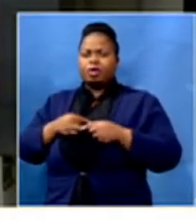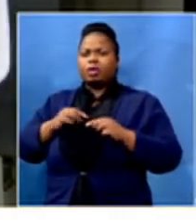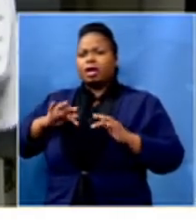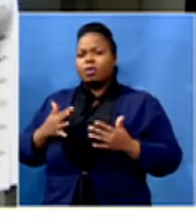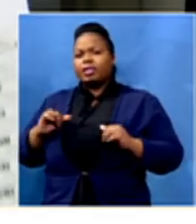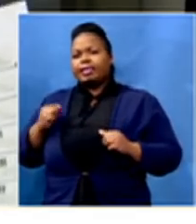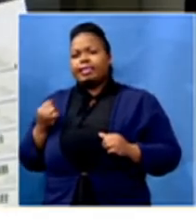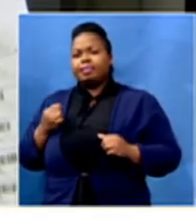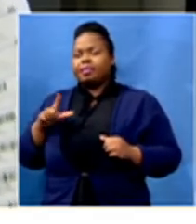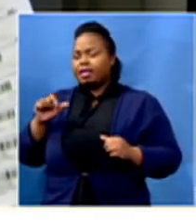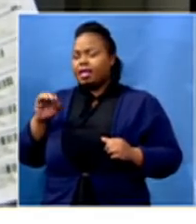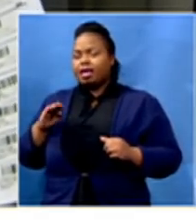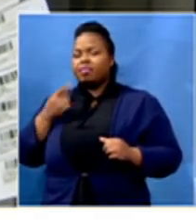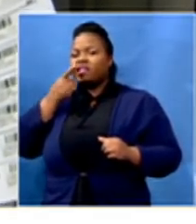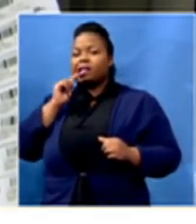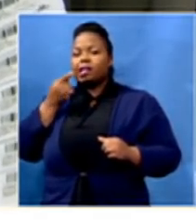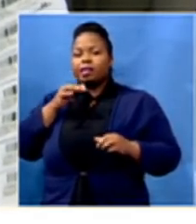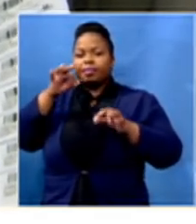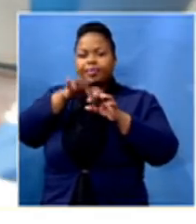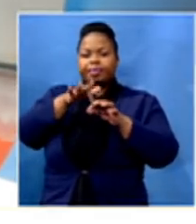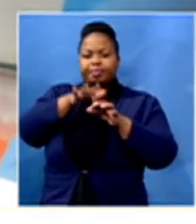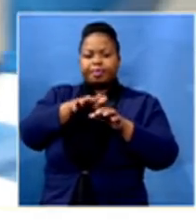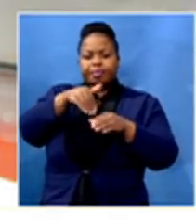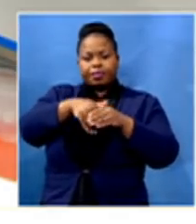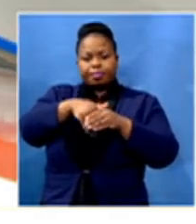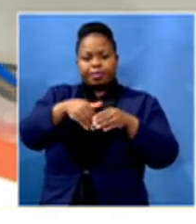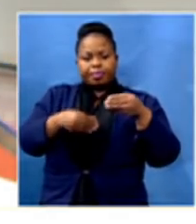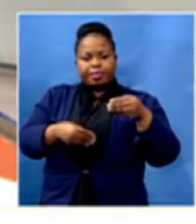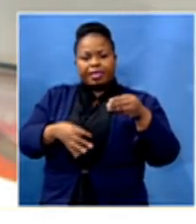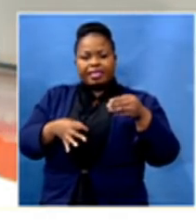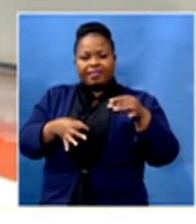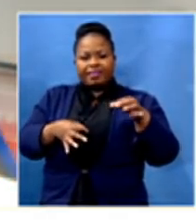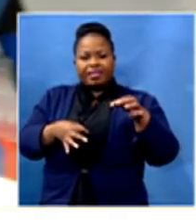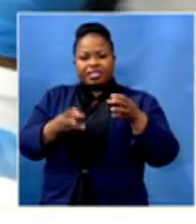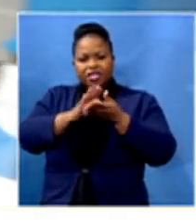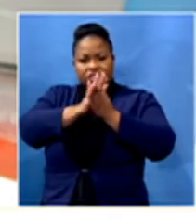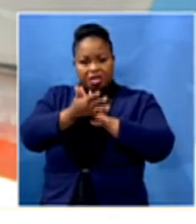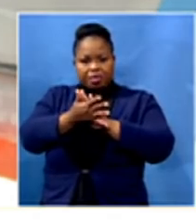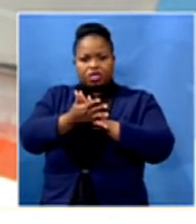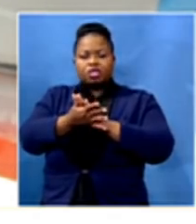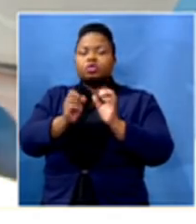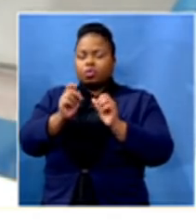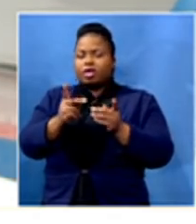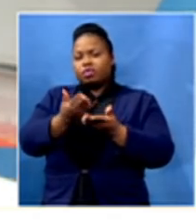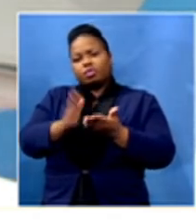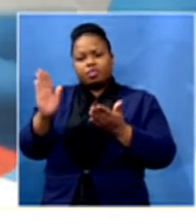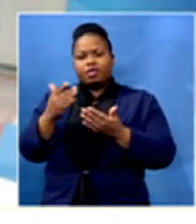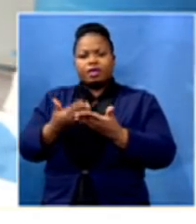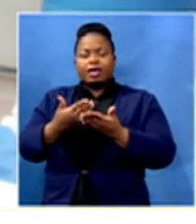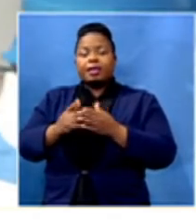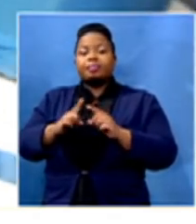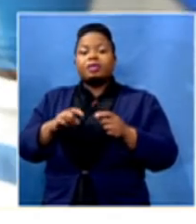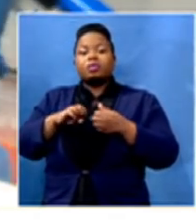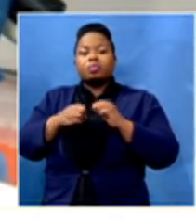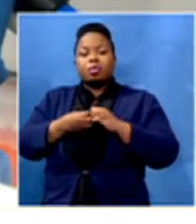and so on. Now, we're saying if the specimens are obviously damaged, it's okay to actually remove those. The problem is going to